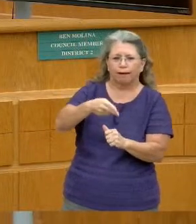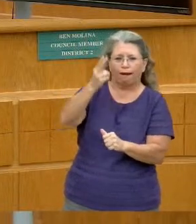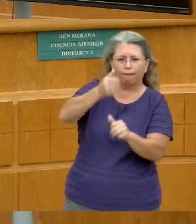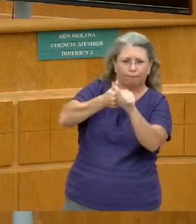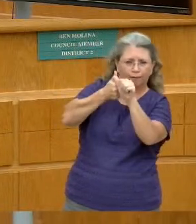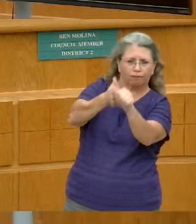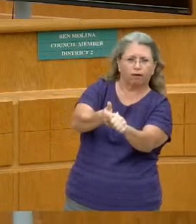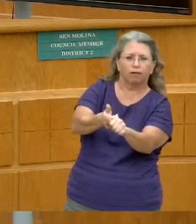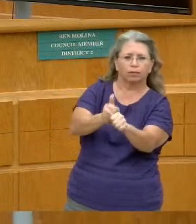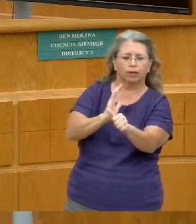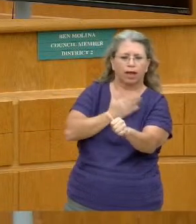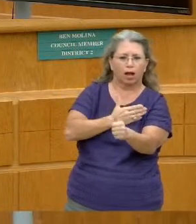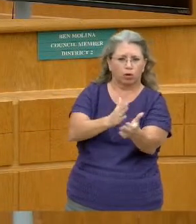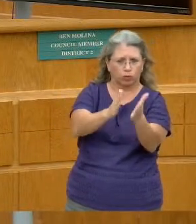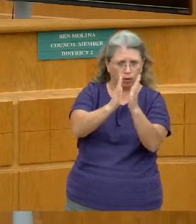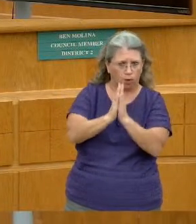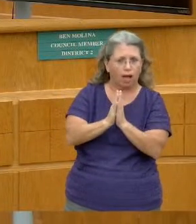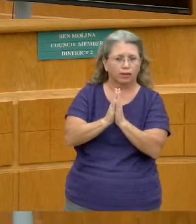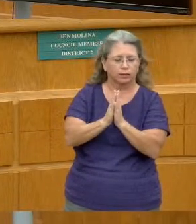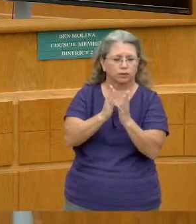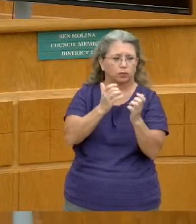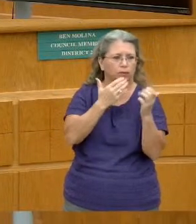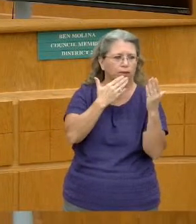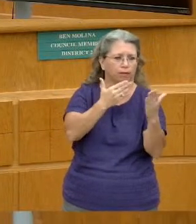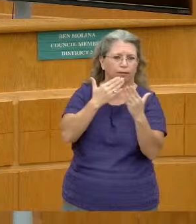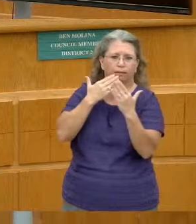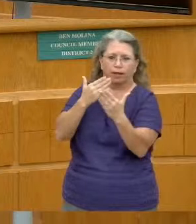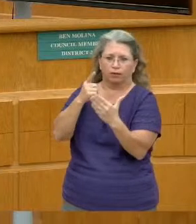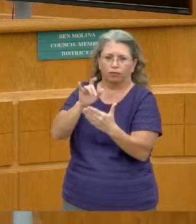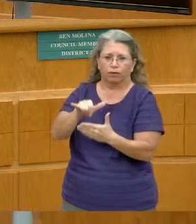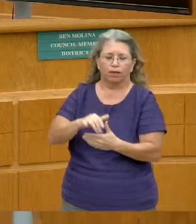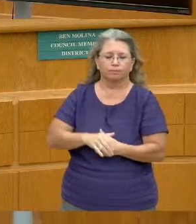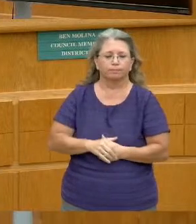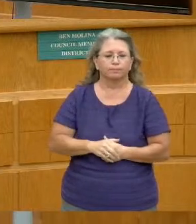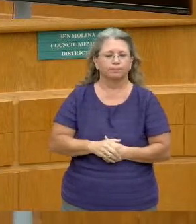our requests, and we want to thank you for that.